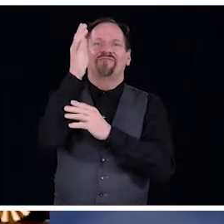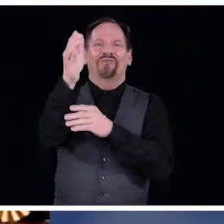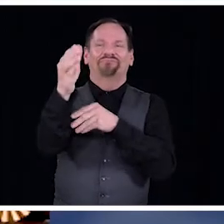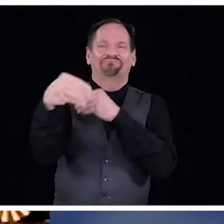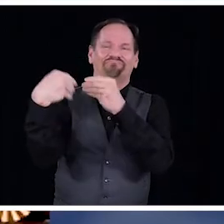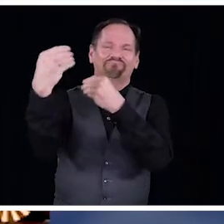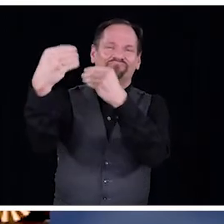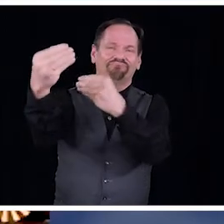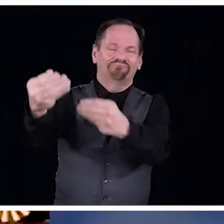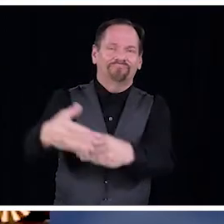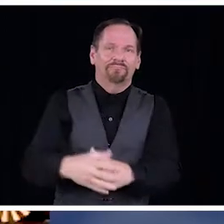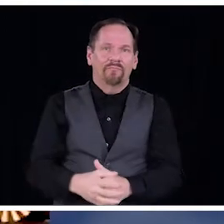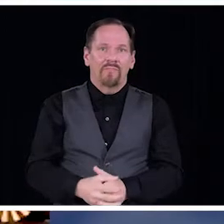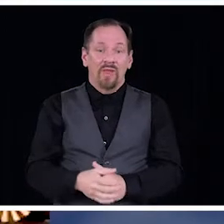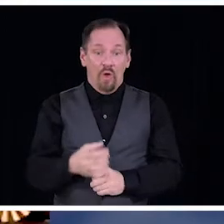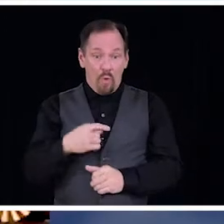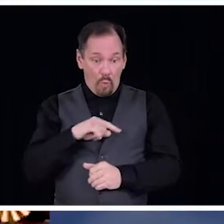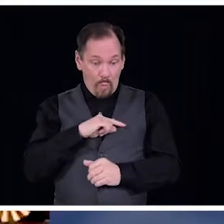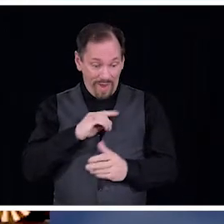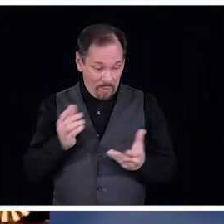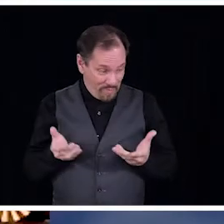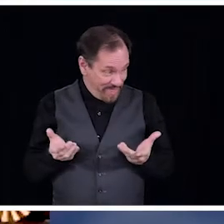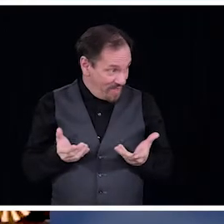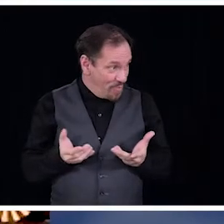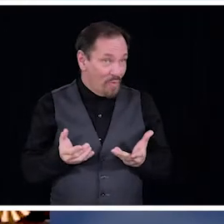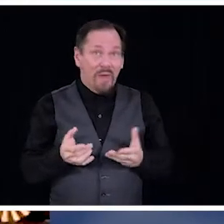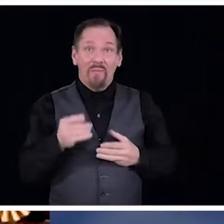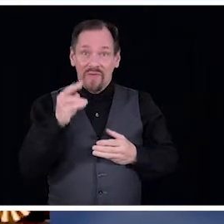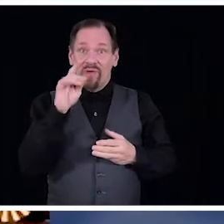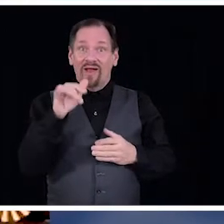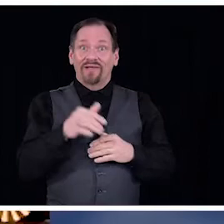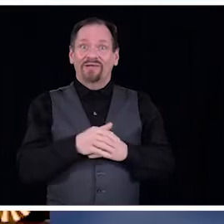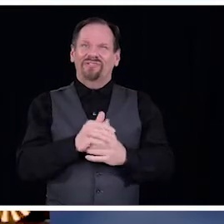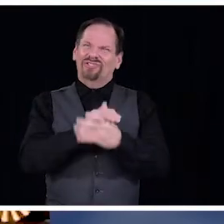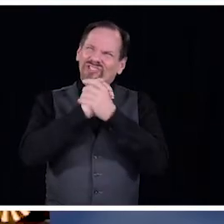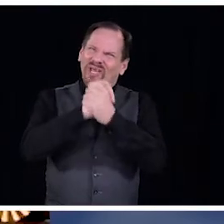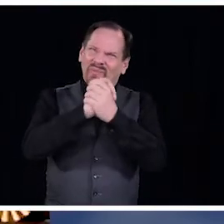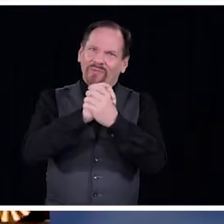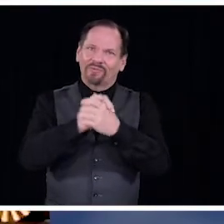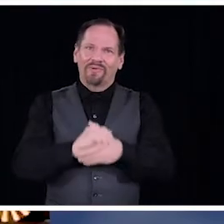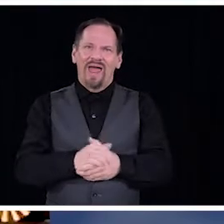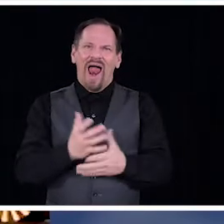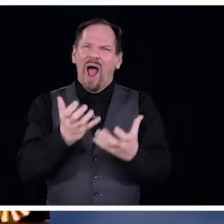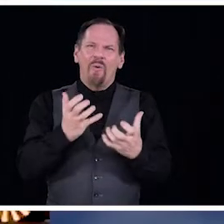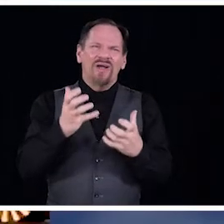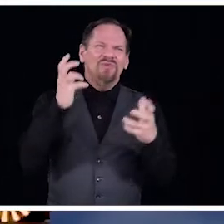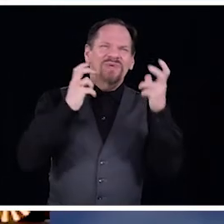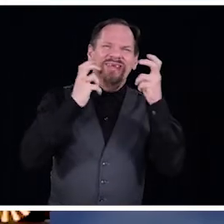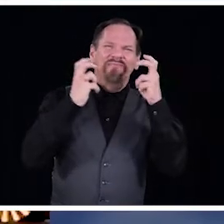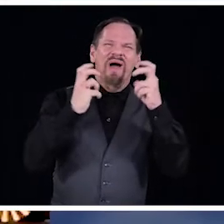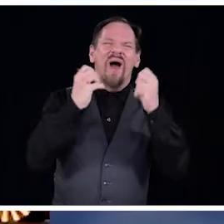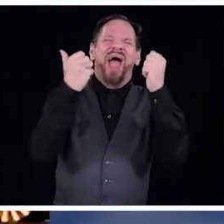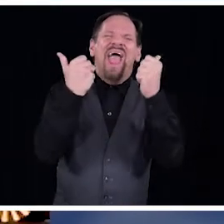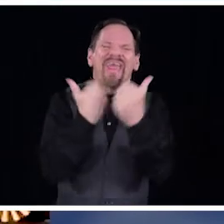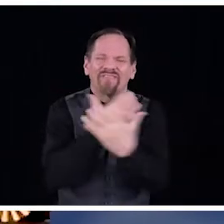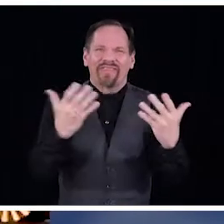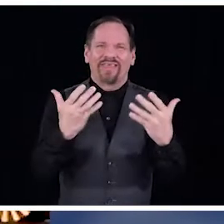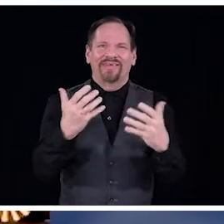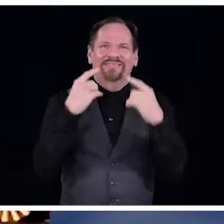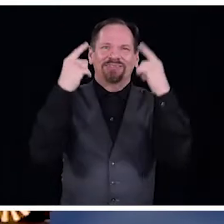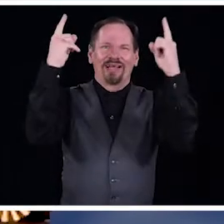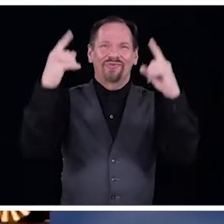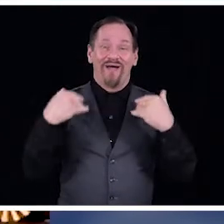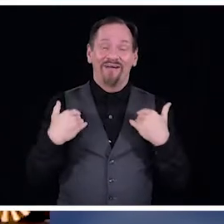decades. We'll be here cheering you on. I look forward to following every success I know you will have, and your entire